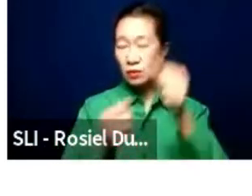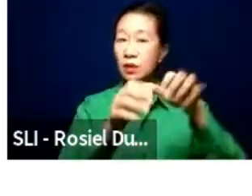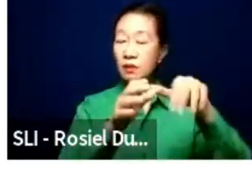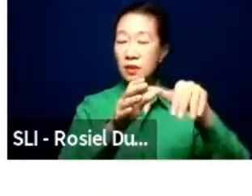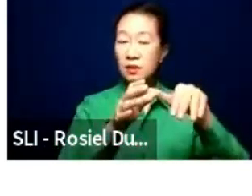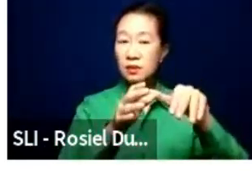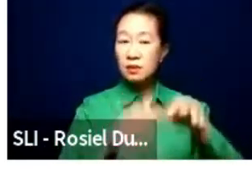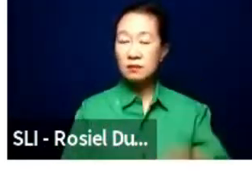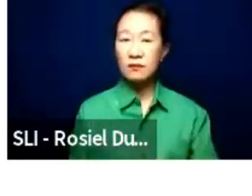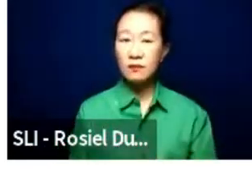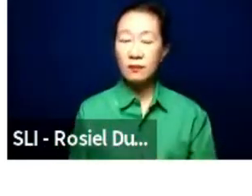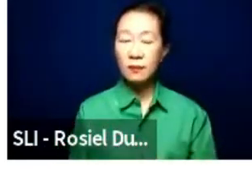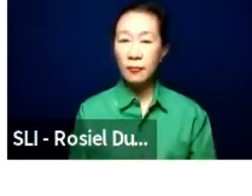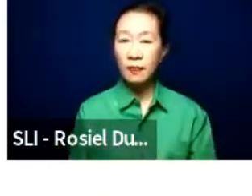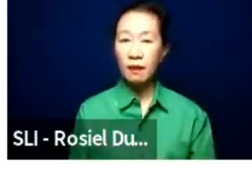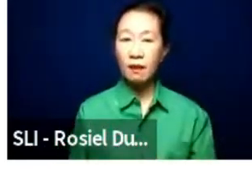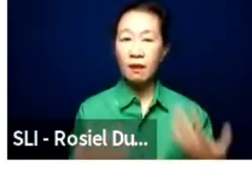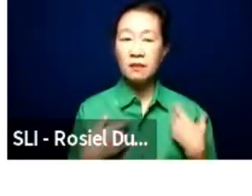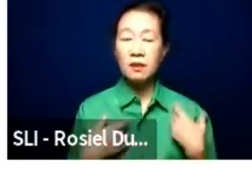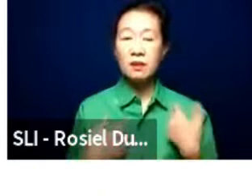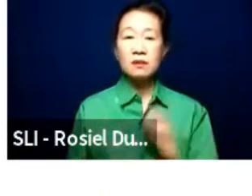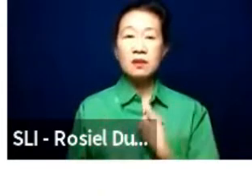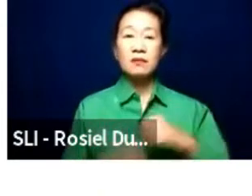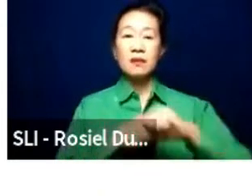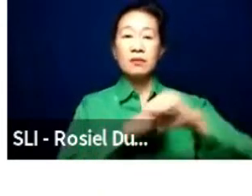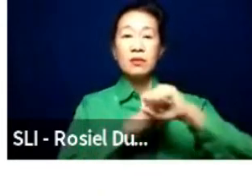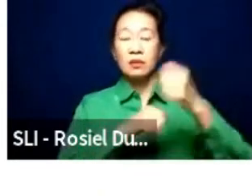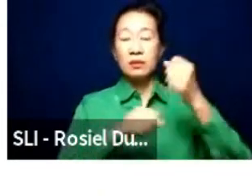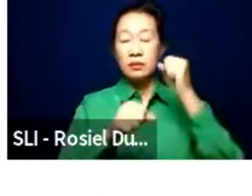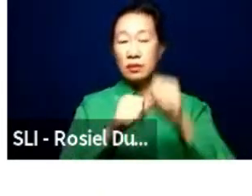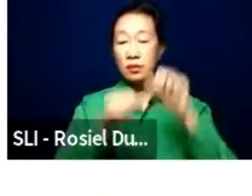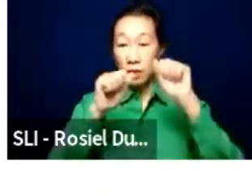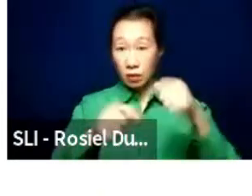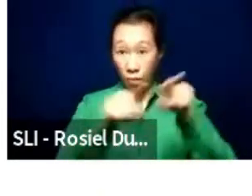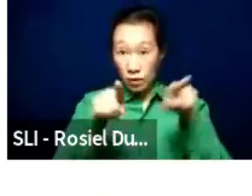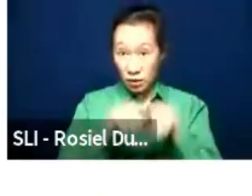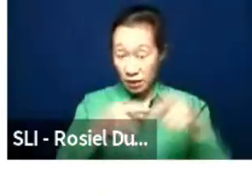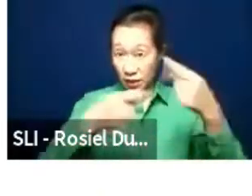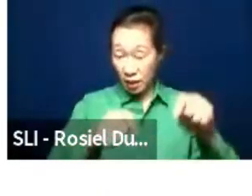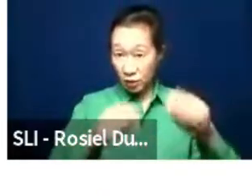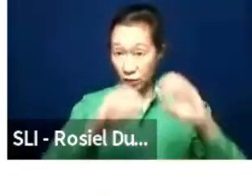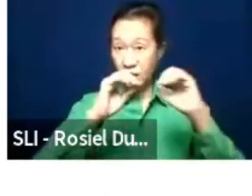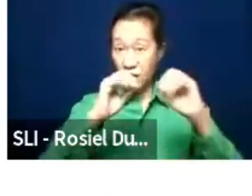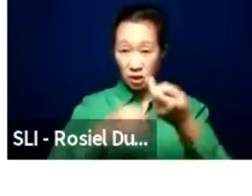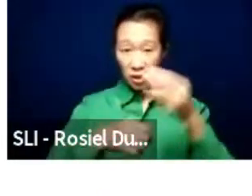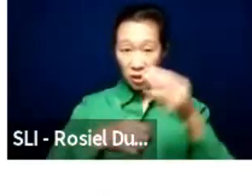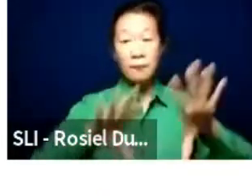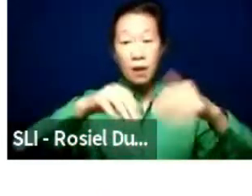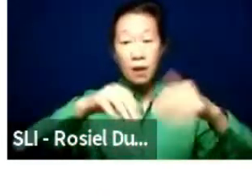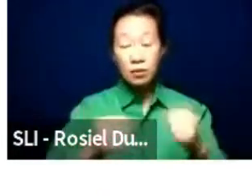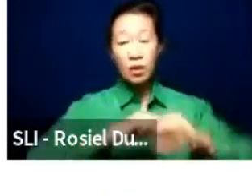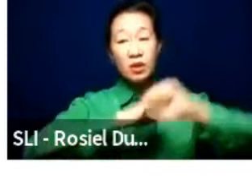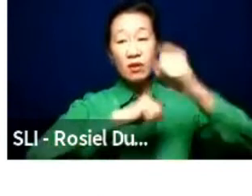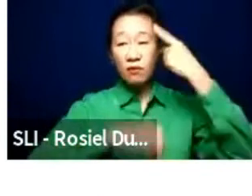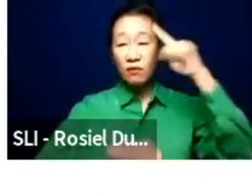disabilities self-advocate, no? So we can also try to teach them how to advocate for